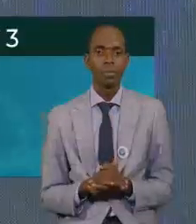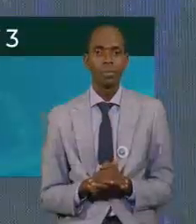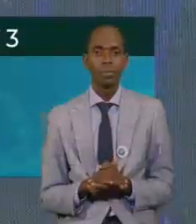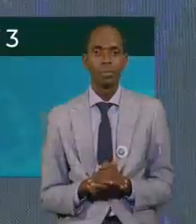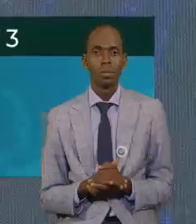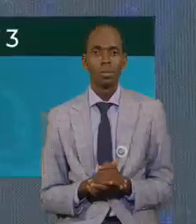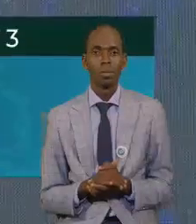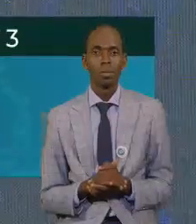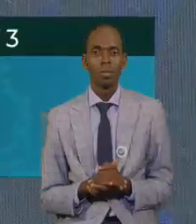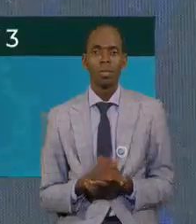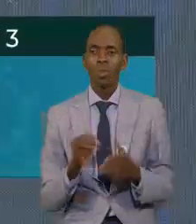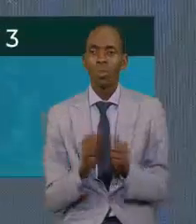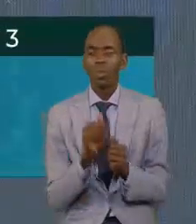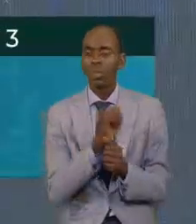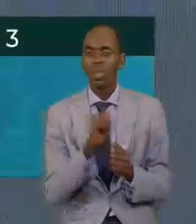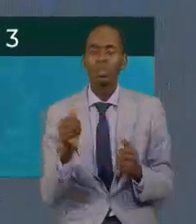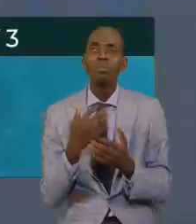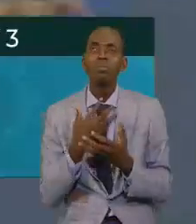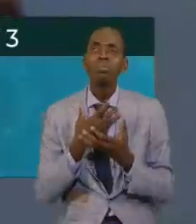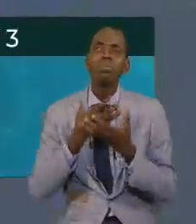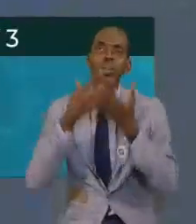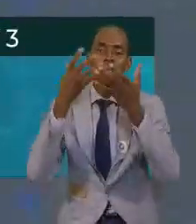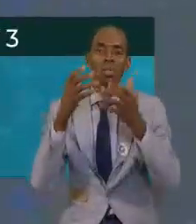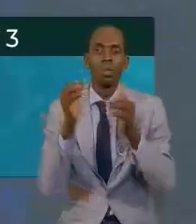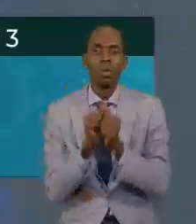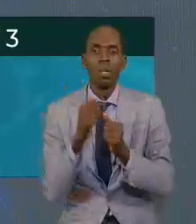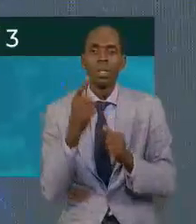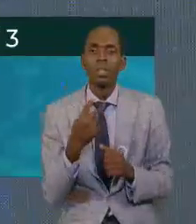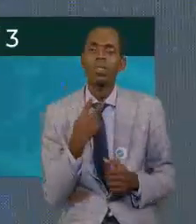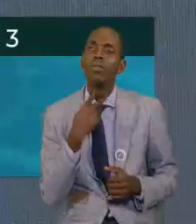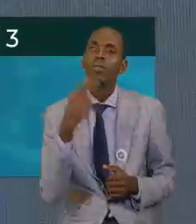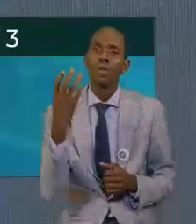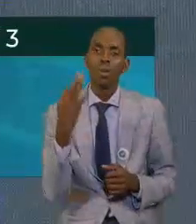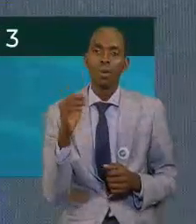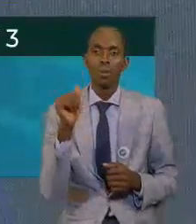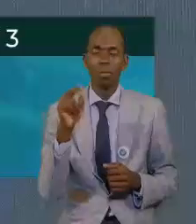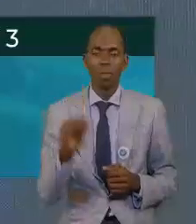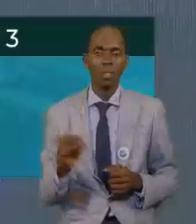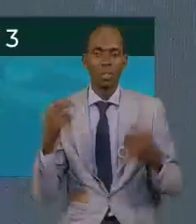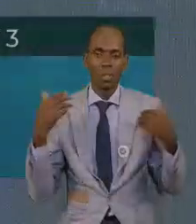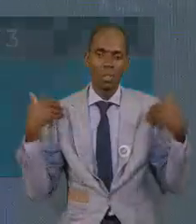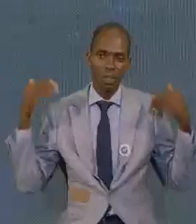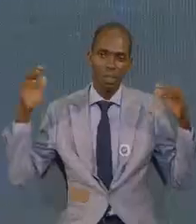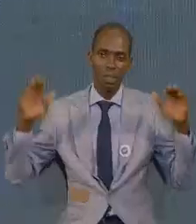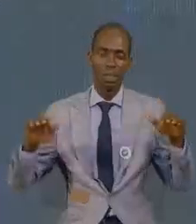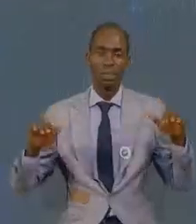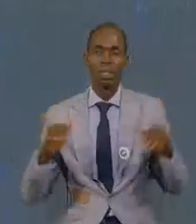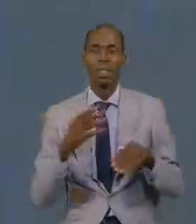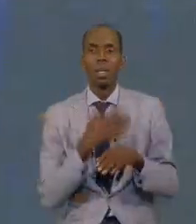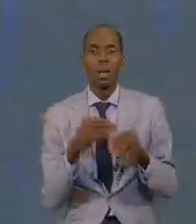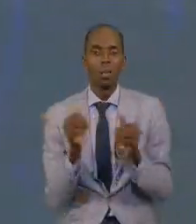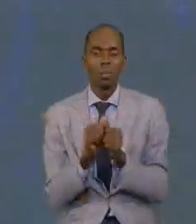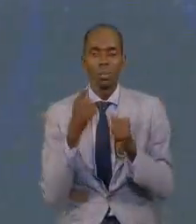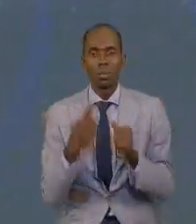with a shout, with the voice of an archangel, and with the trump of